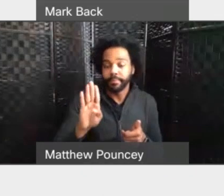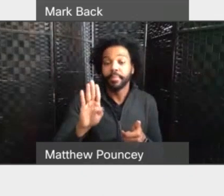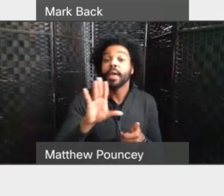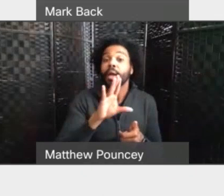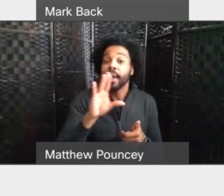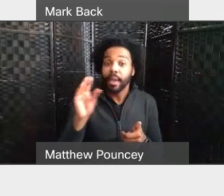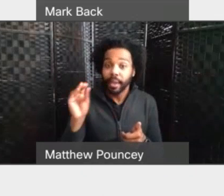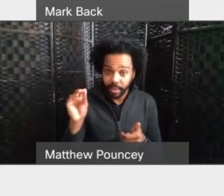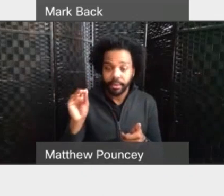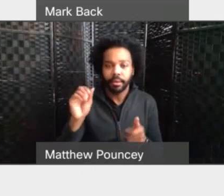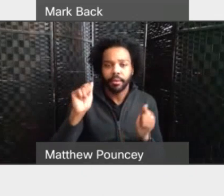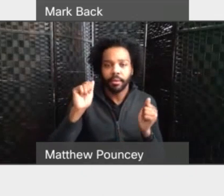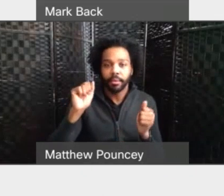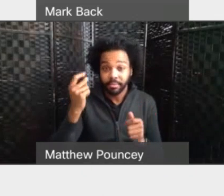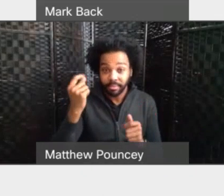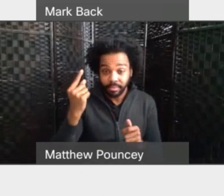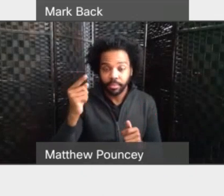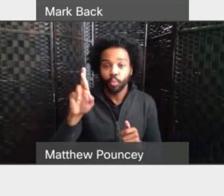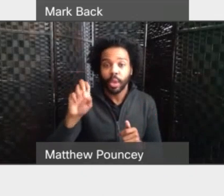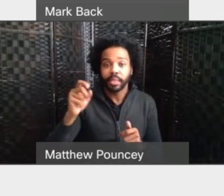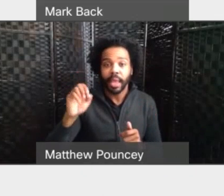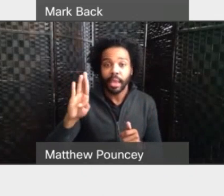also residential habilitation in Maryland,